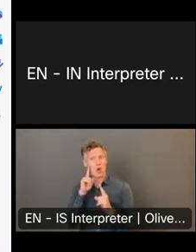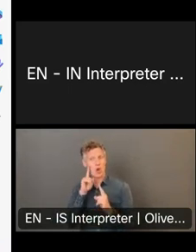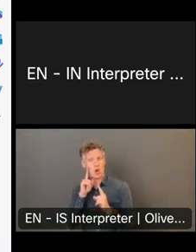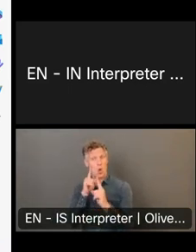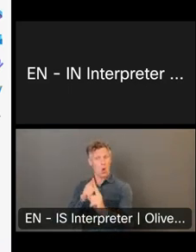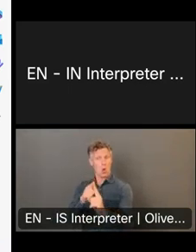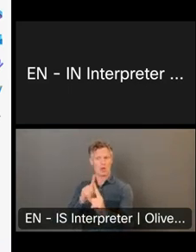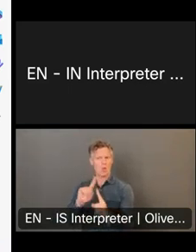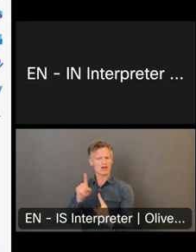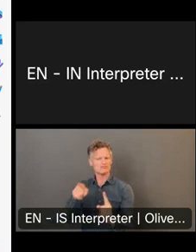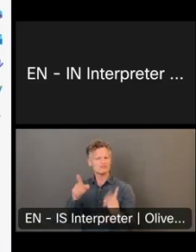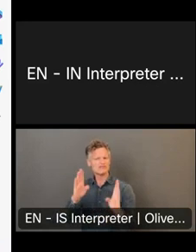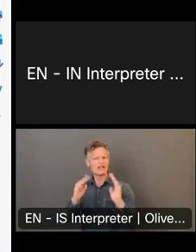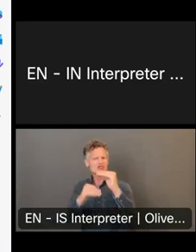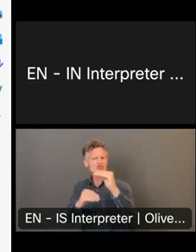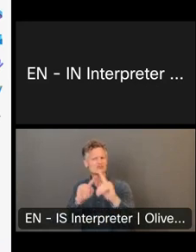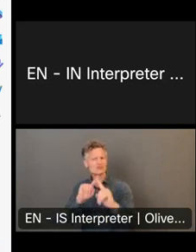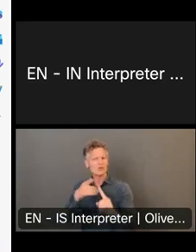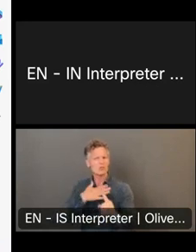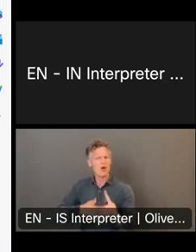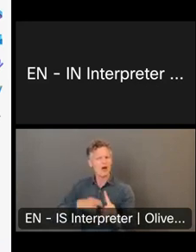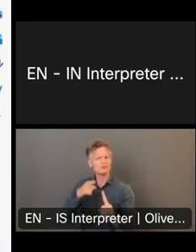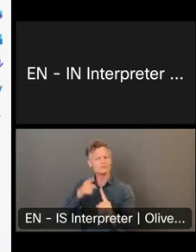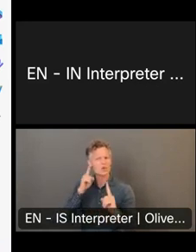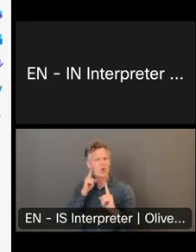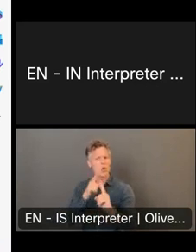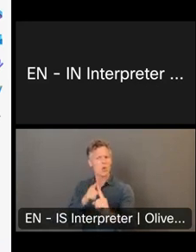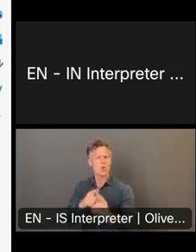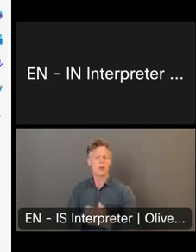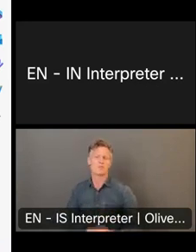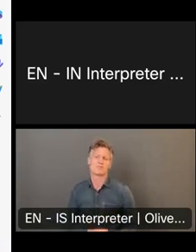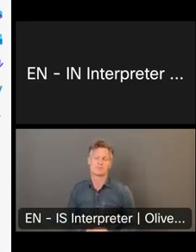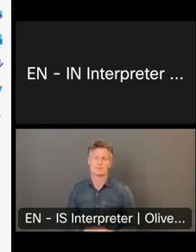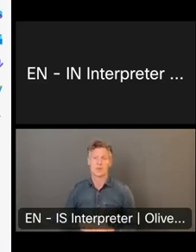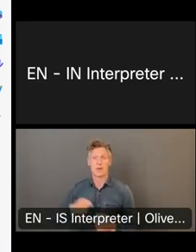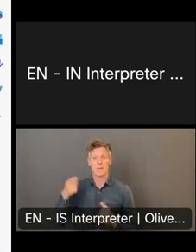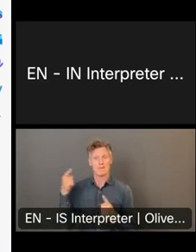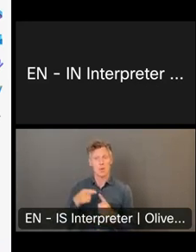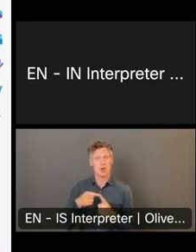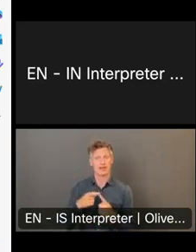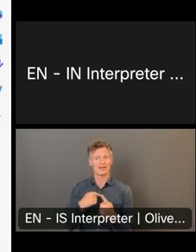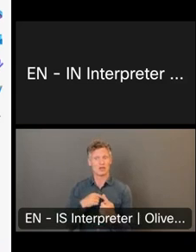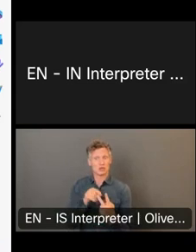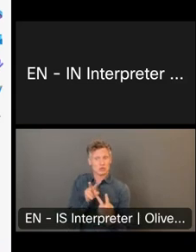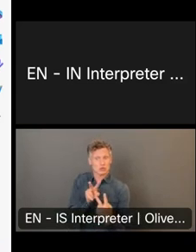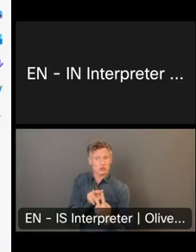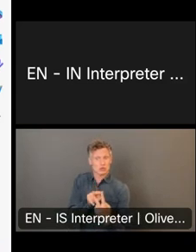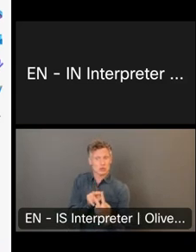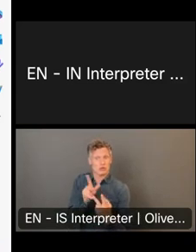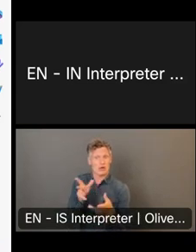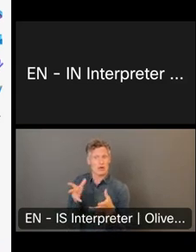by full and artistic. The point is that the two are not necessarily in conflict with each